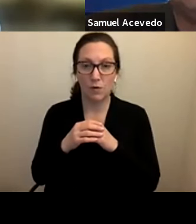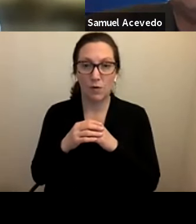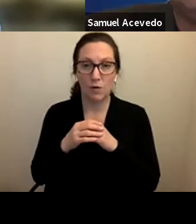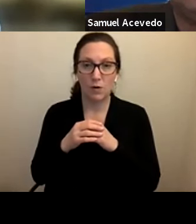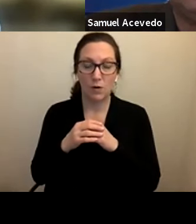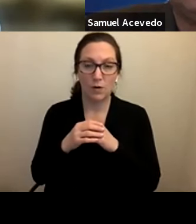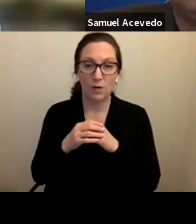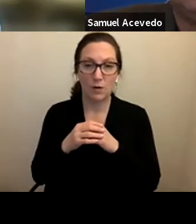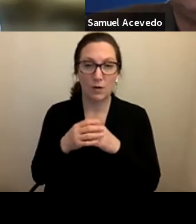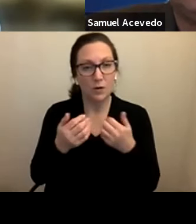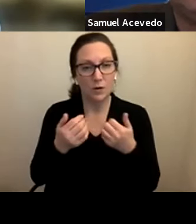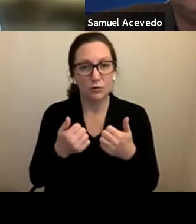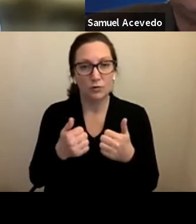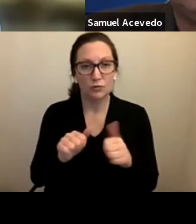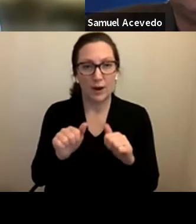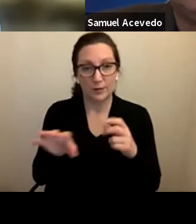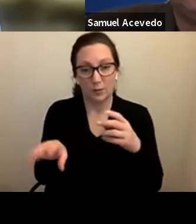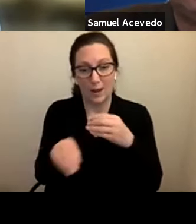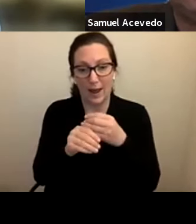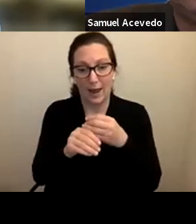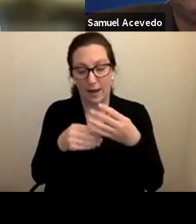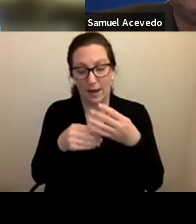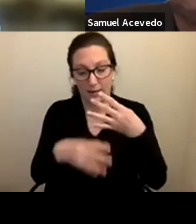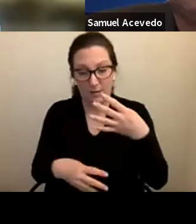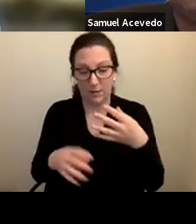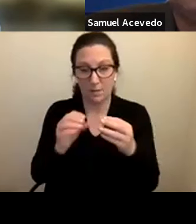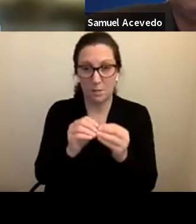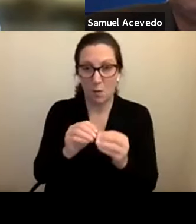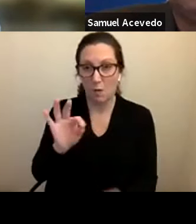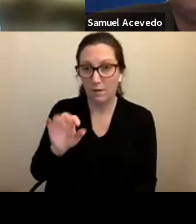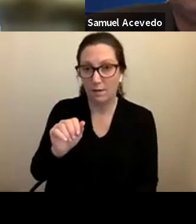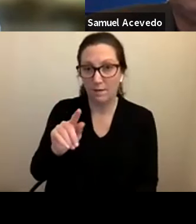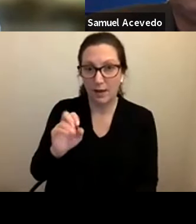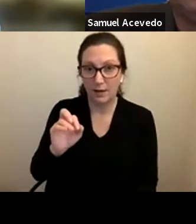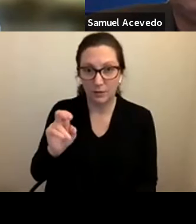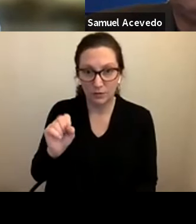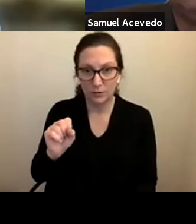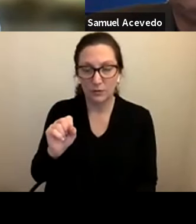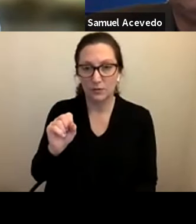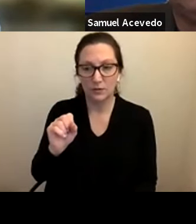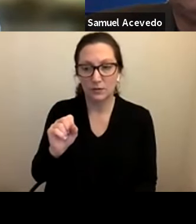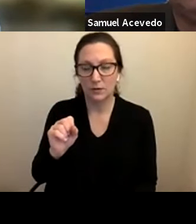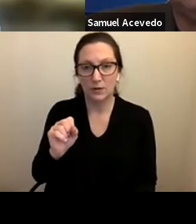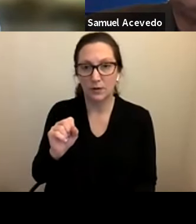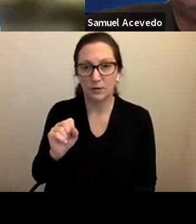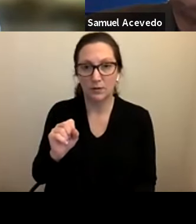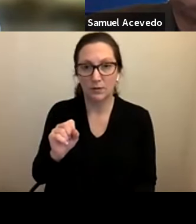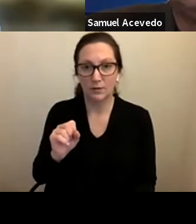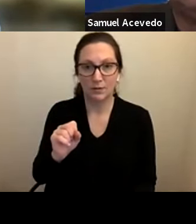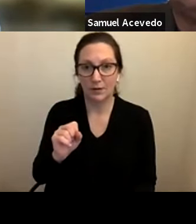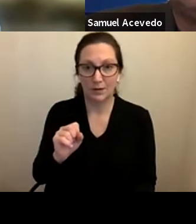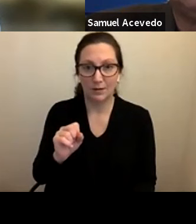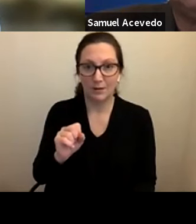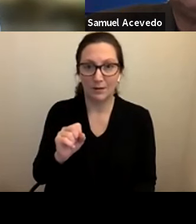add factors that are probably beyond the control of the individual